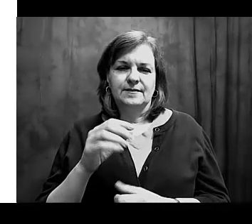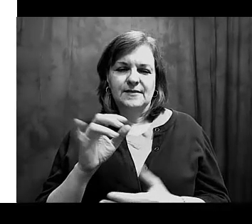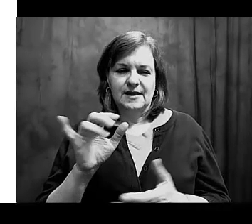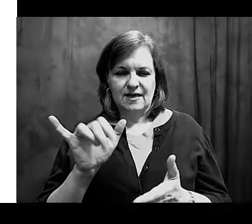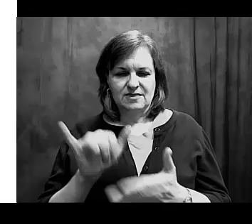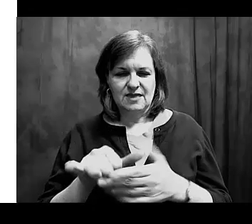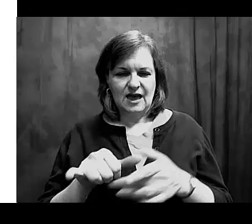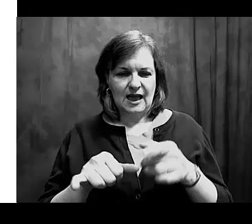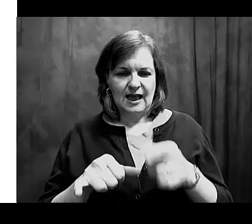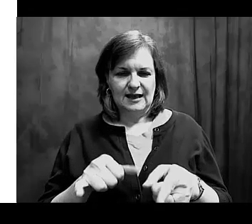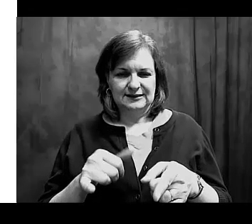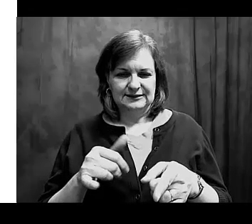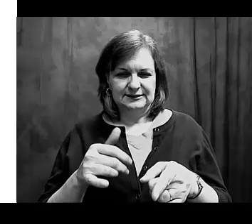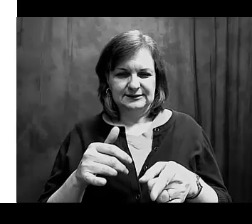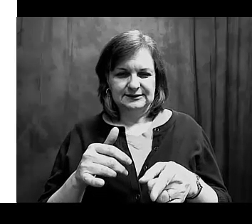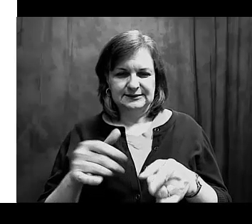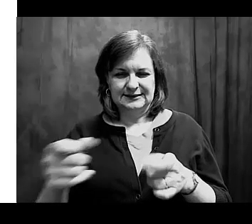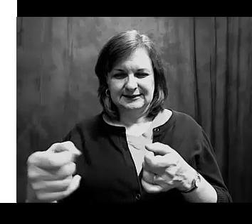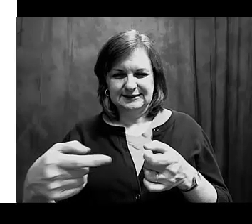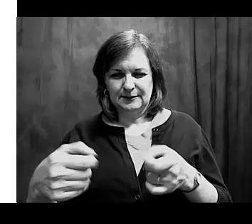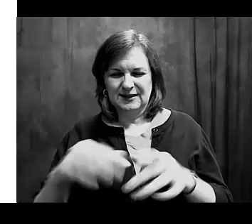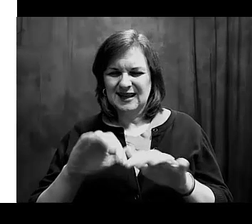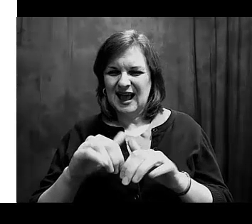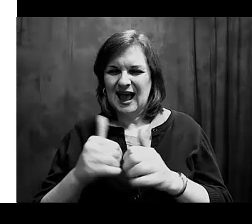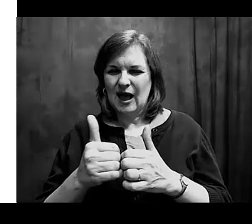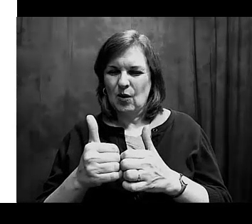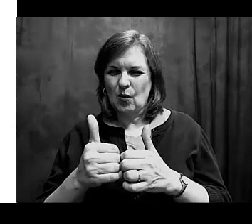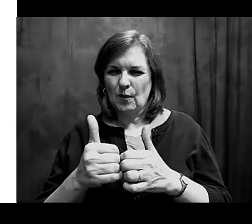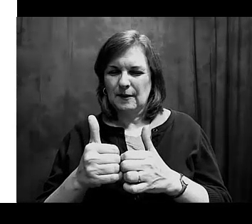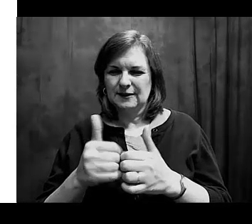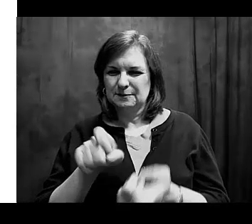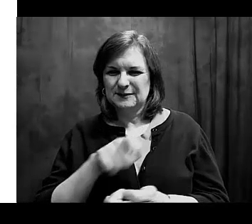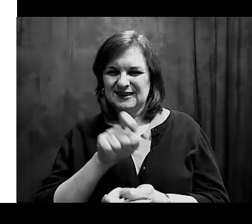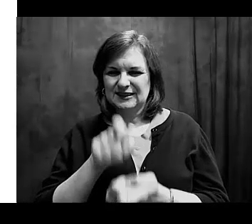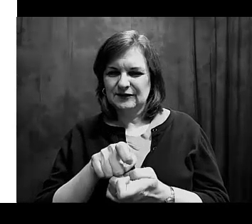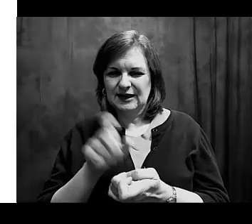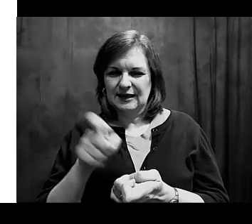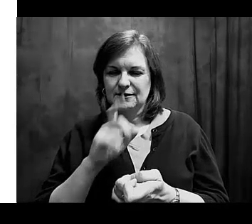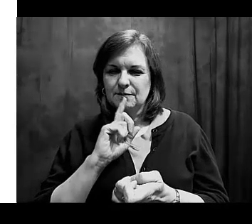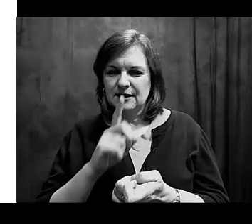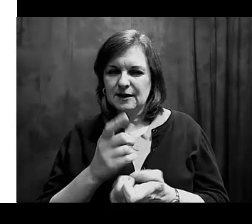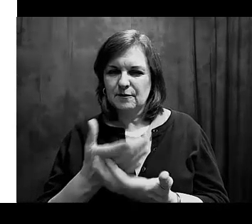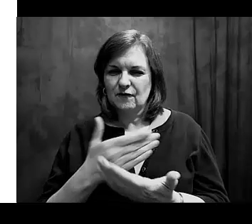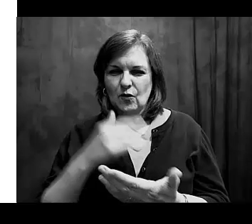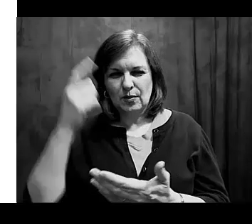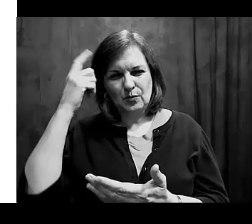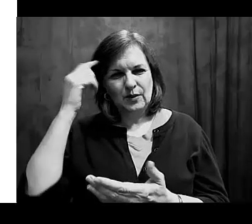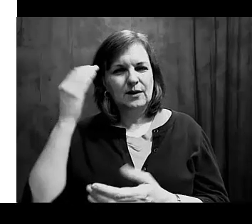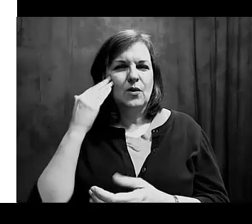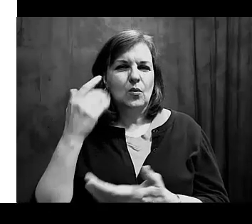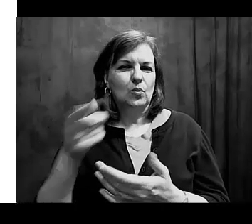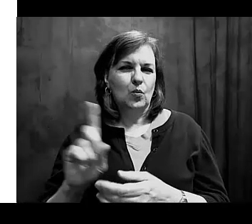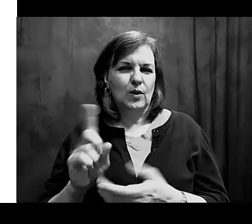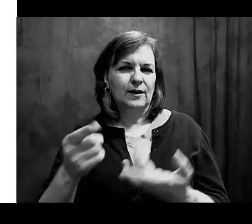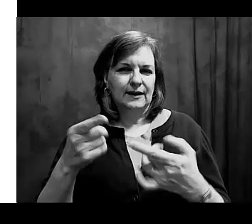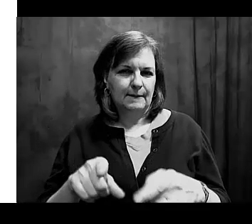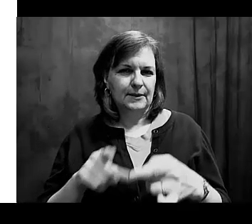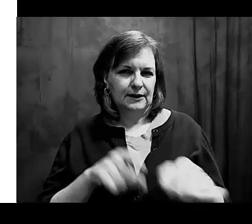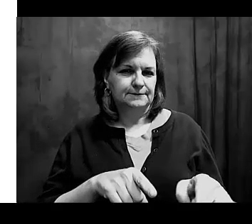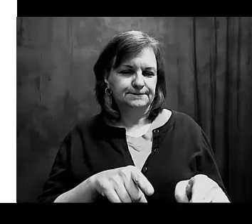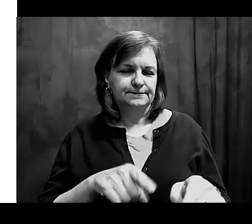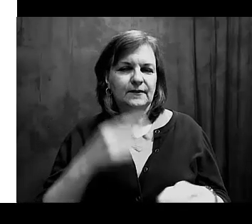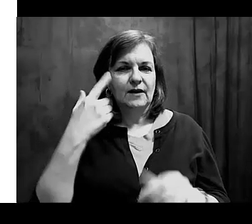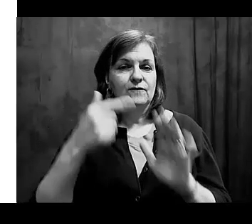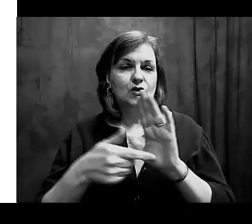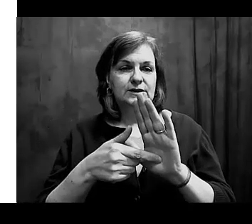neurons. You're sending a signal into the central nervous system. Okay? But what we